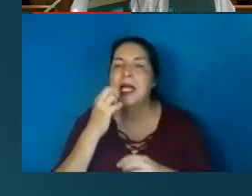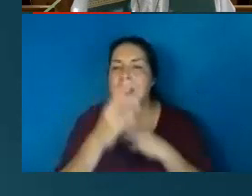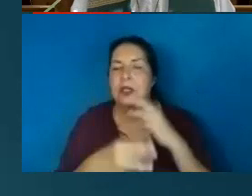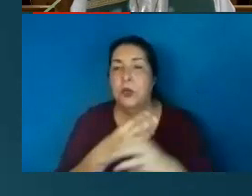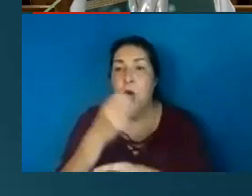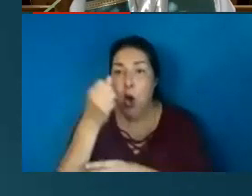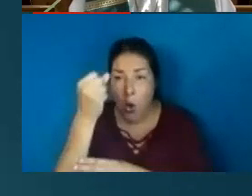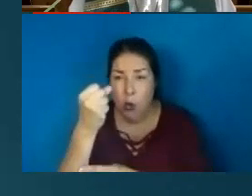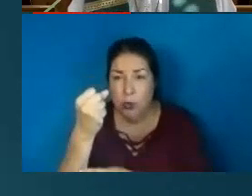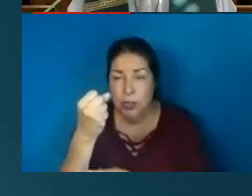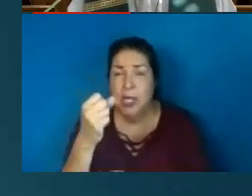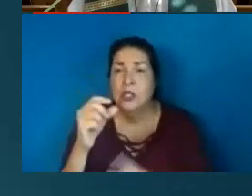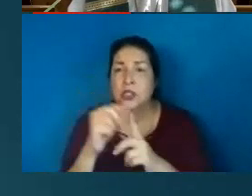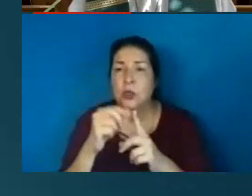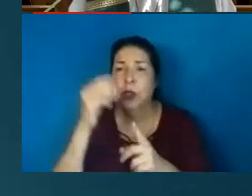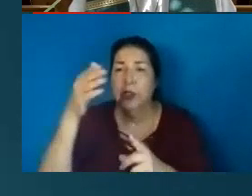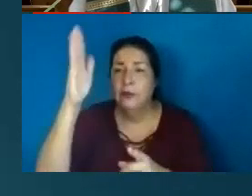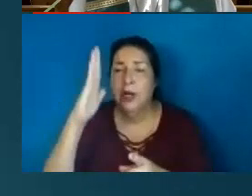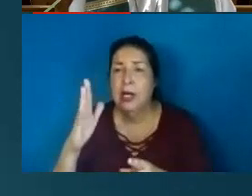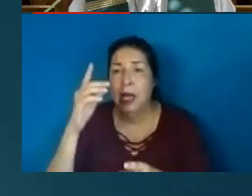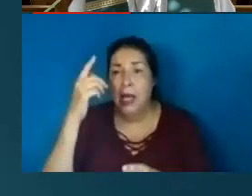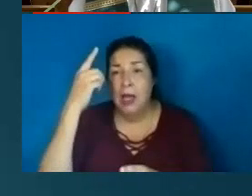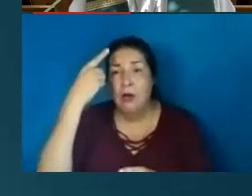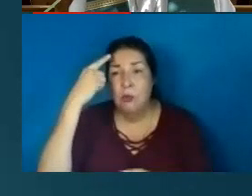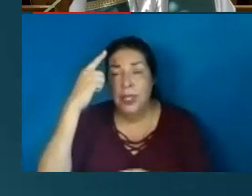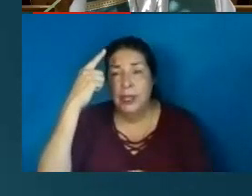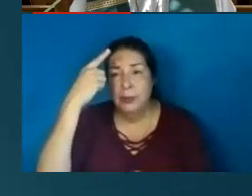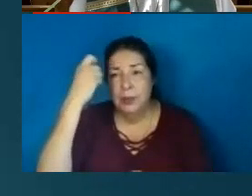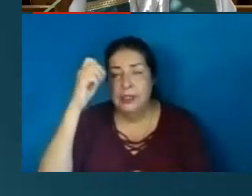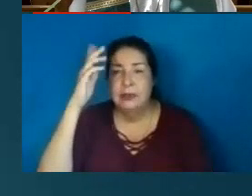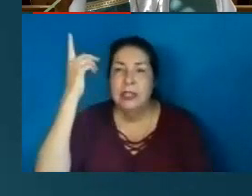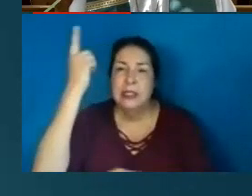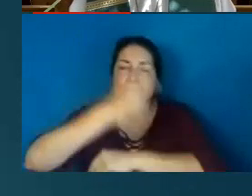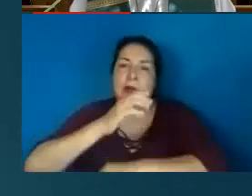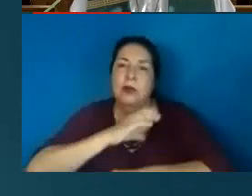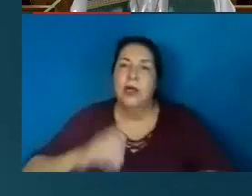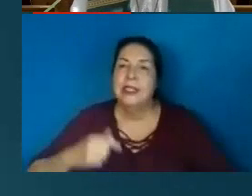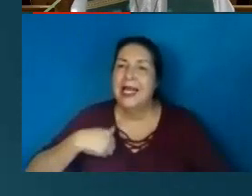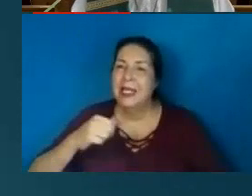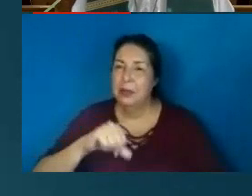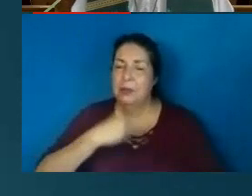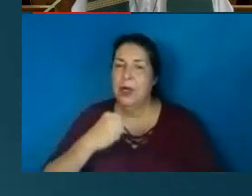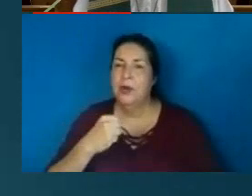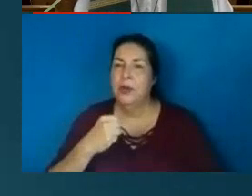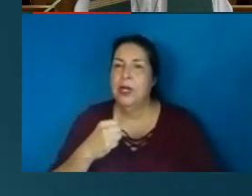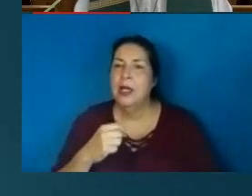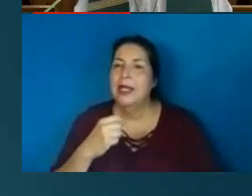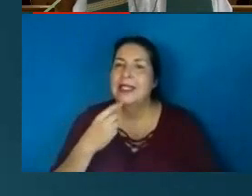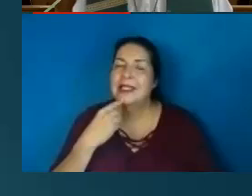life, so that in the day of Christ I may be proud that I did not run in vain or labor in